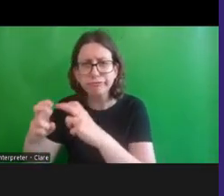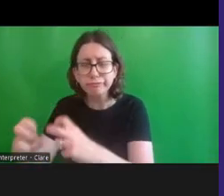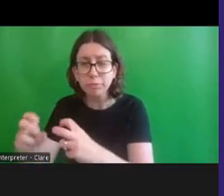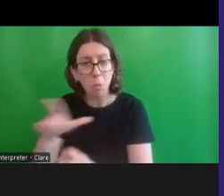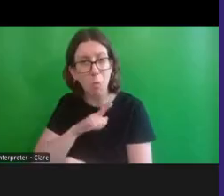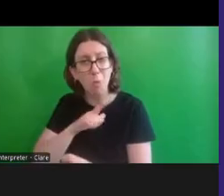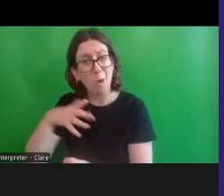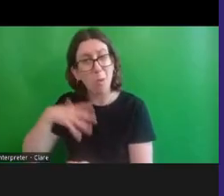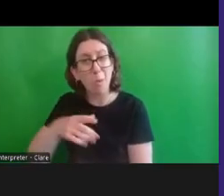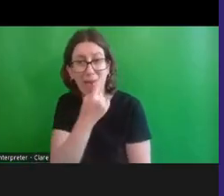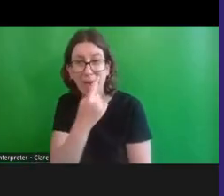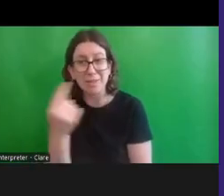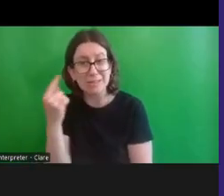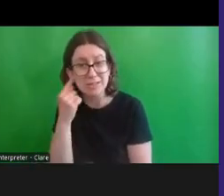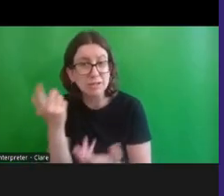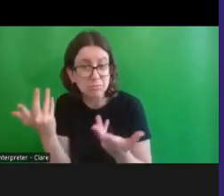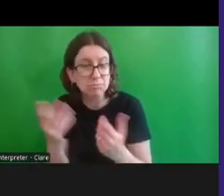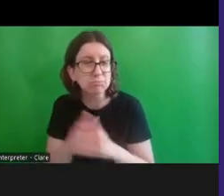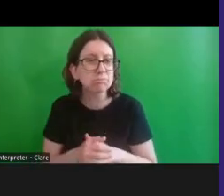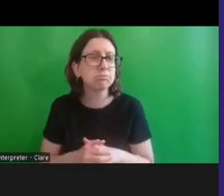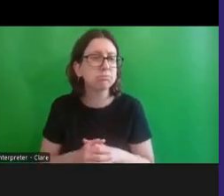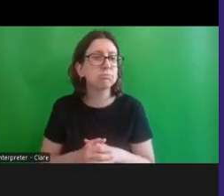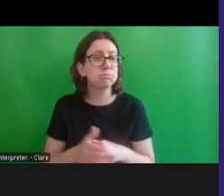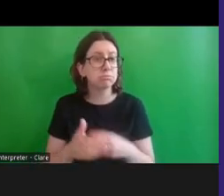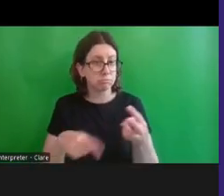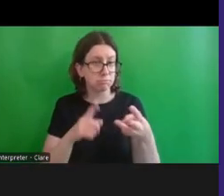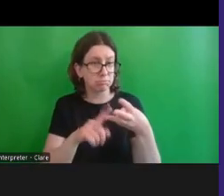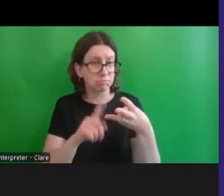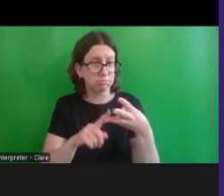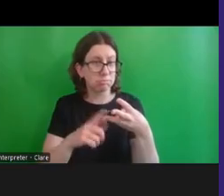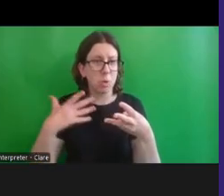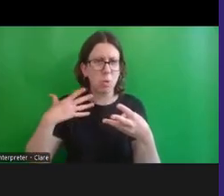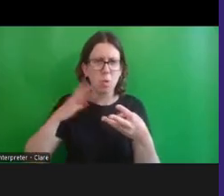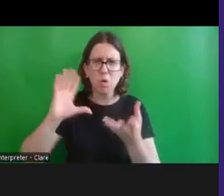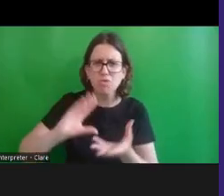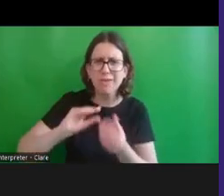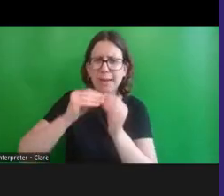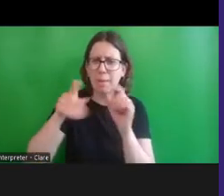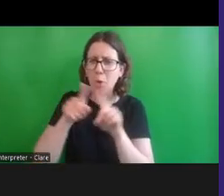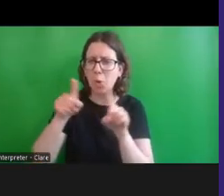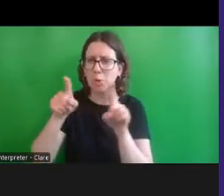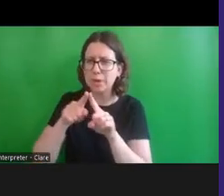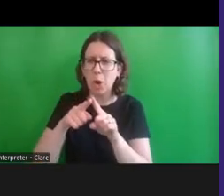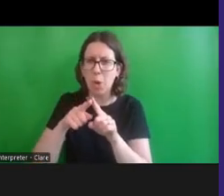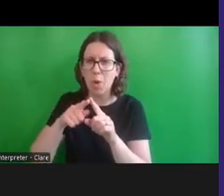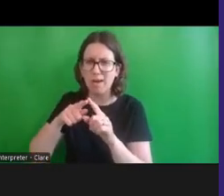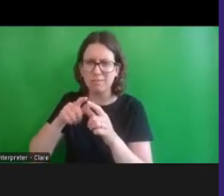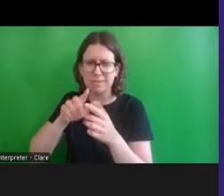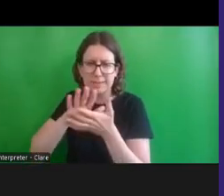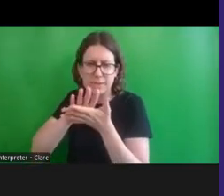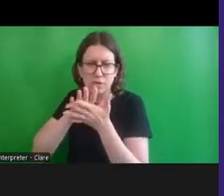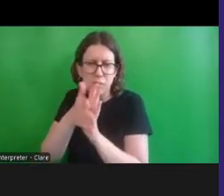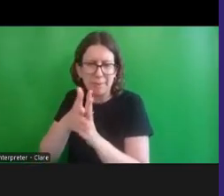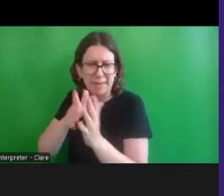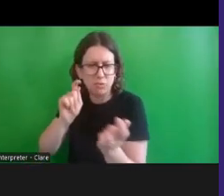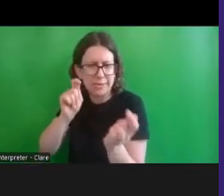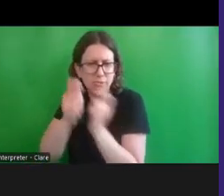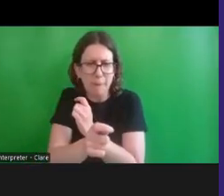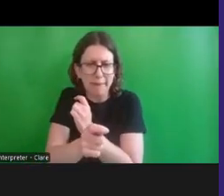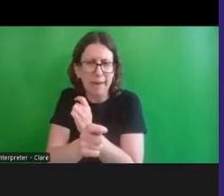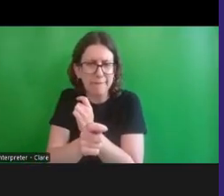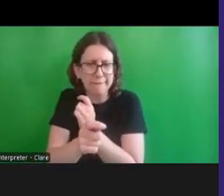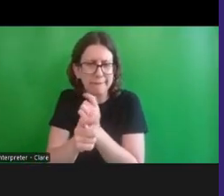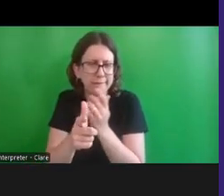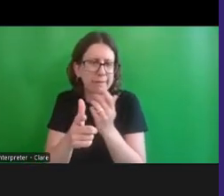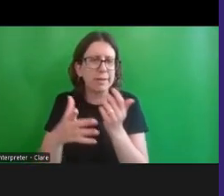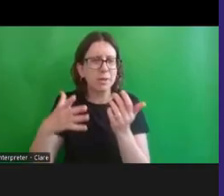doing. We want to be creative and disruptive, and I'll show you a bit about the campaign shortly, which I hope helps position reading in a more bold and